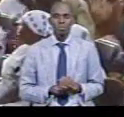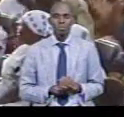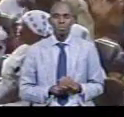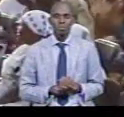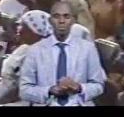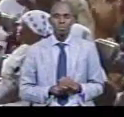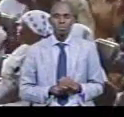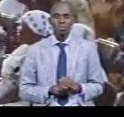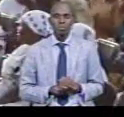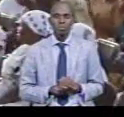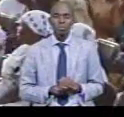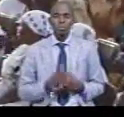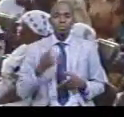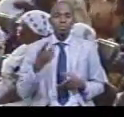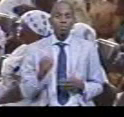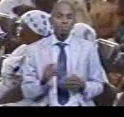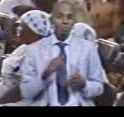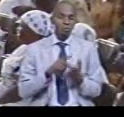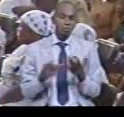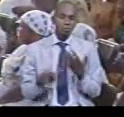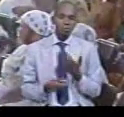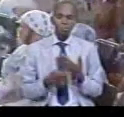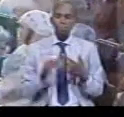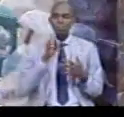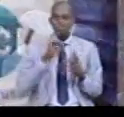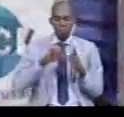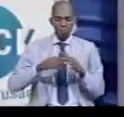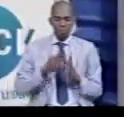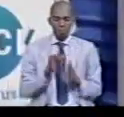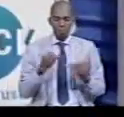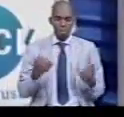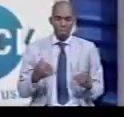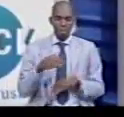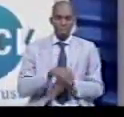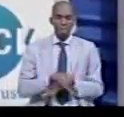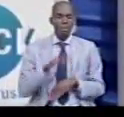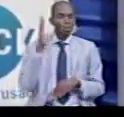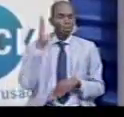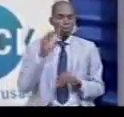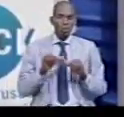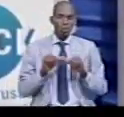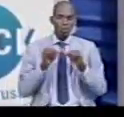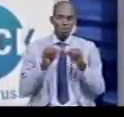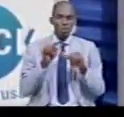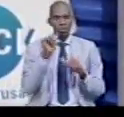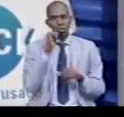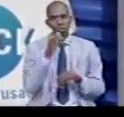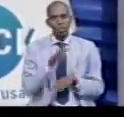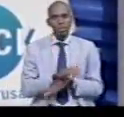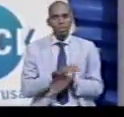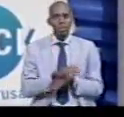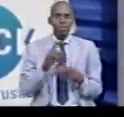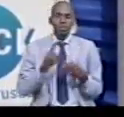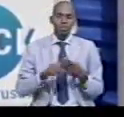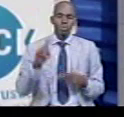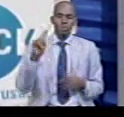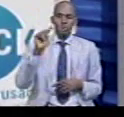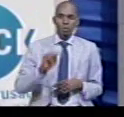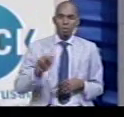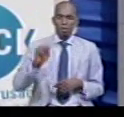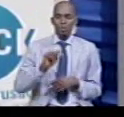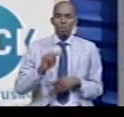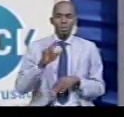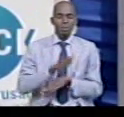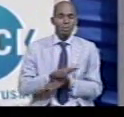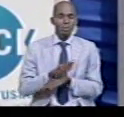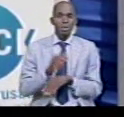The crusade is starting tonight and it will continue tomorrow evening till Tuesday evening. Every evening